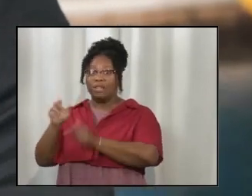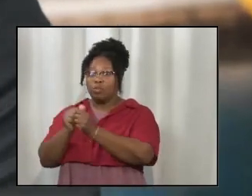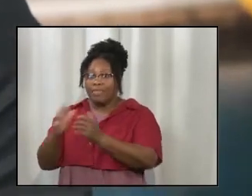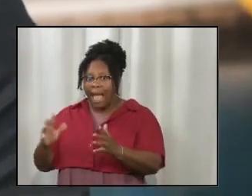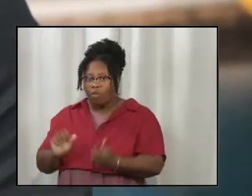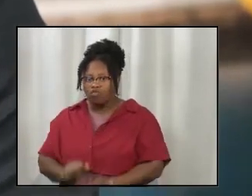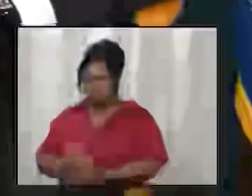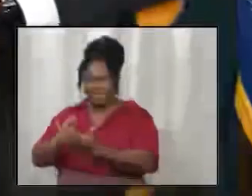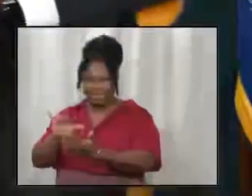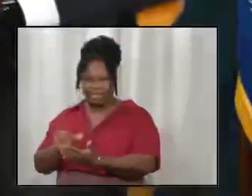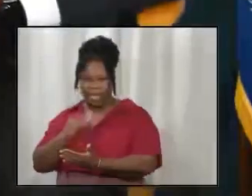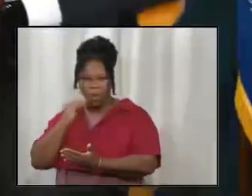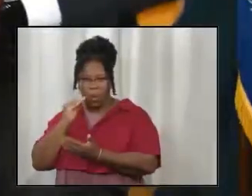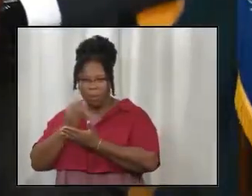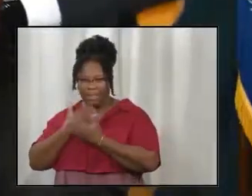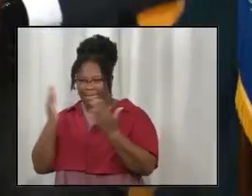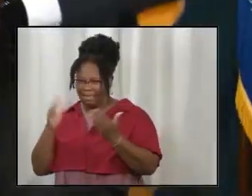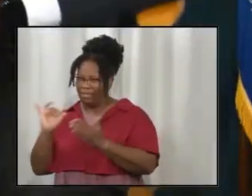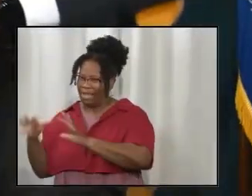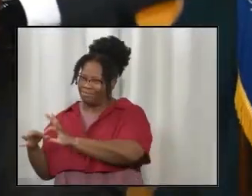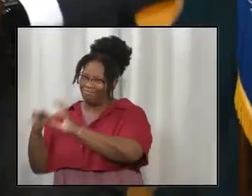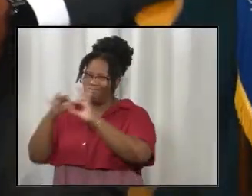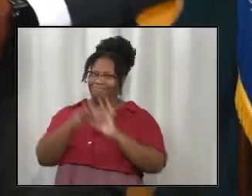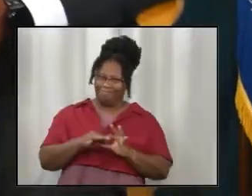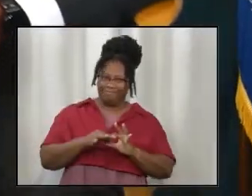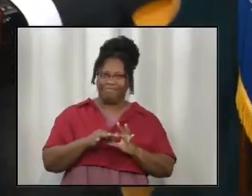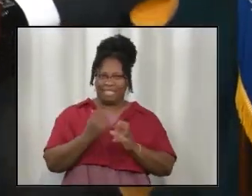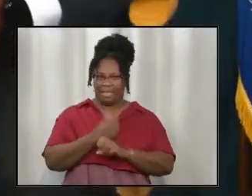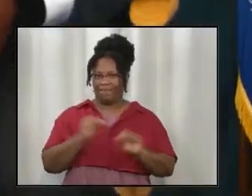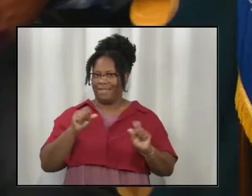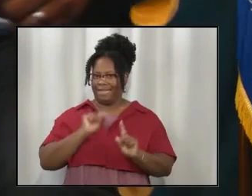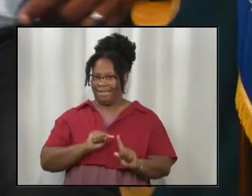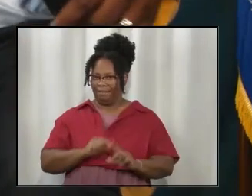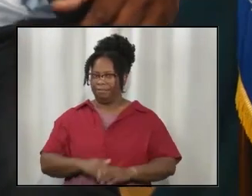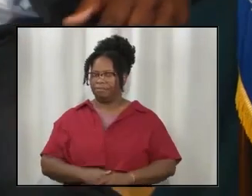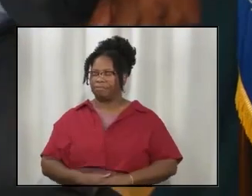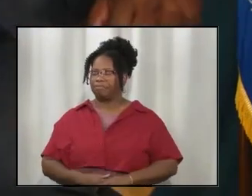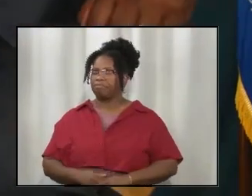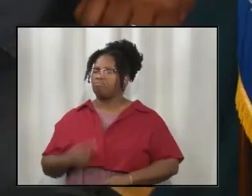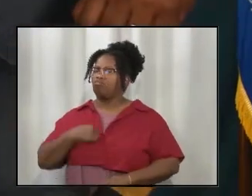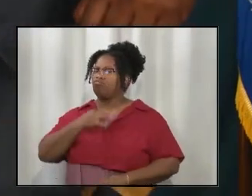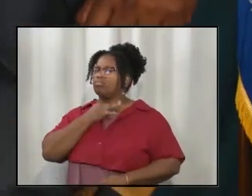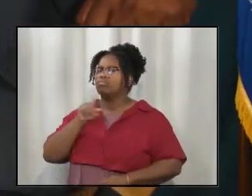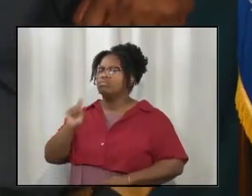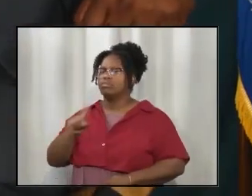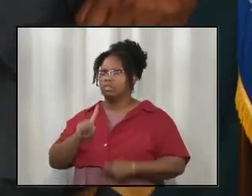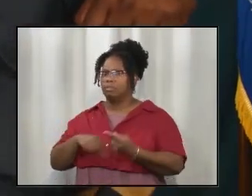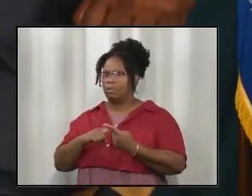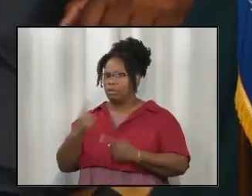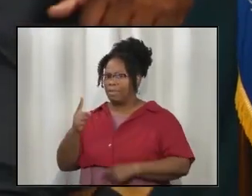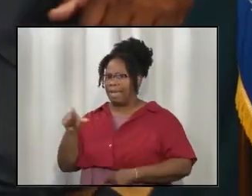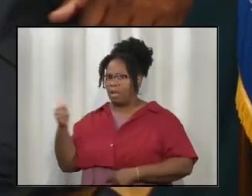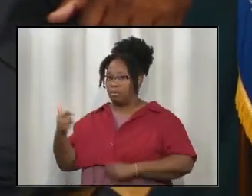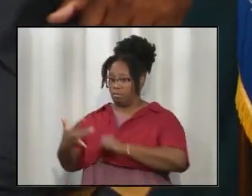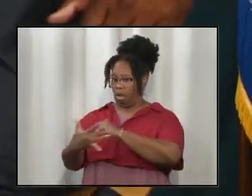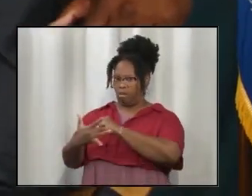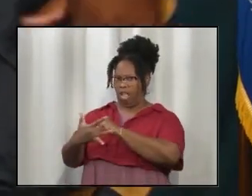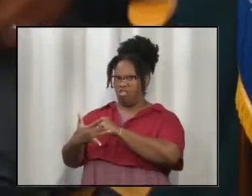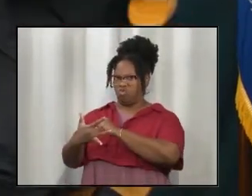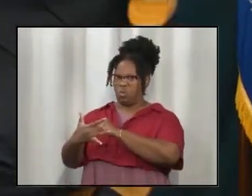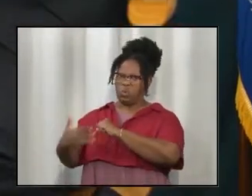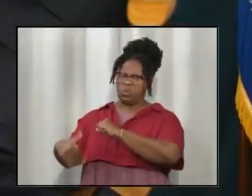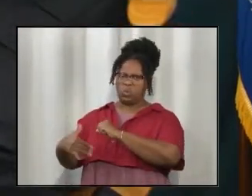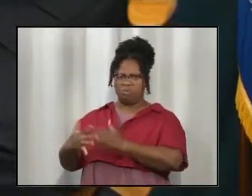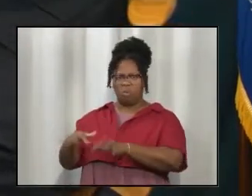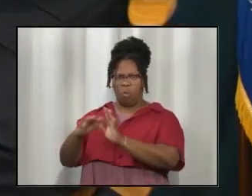direct correlation to safety. Let me ask you about something else. So technology plays a big role